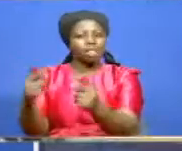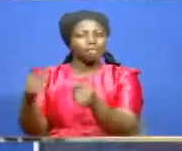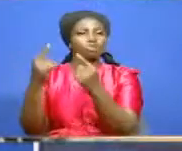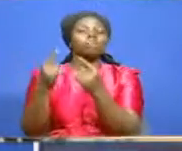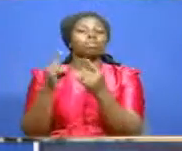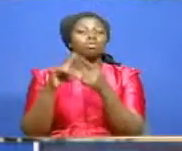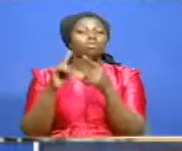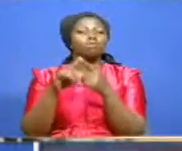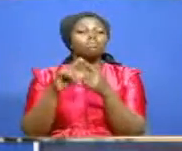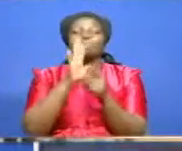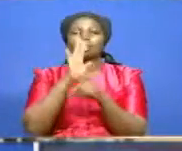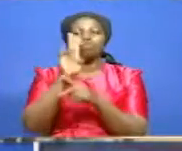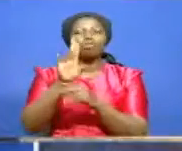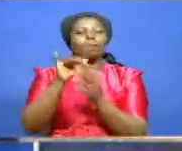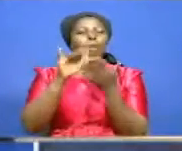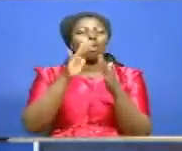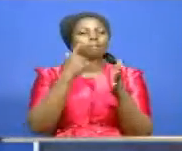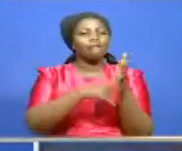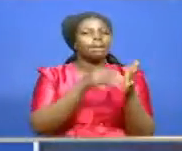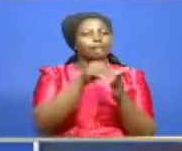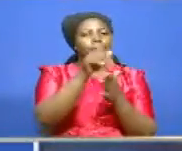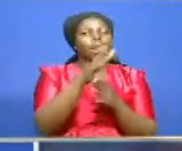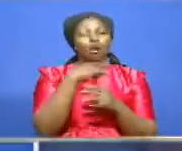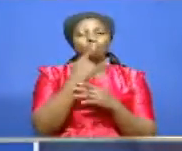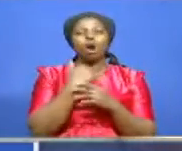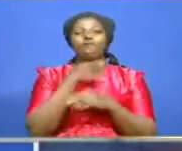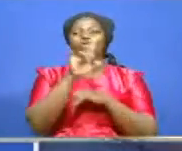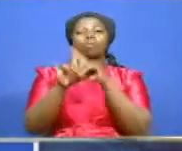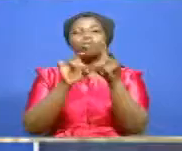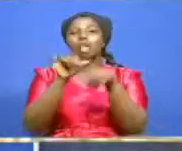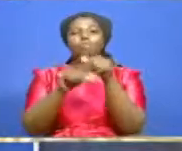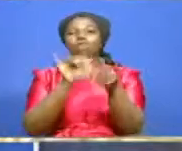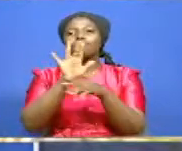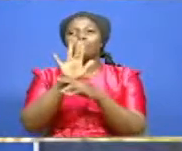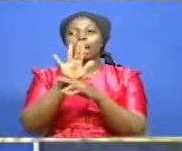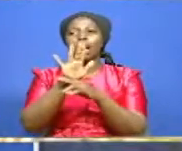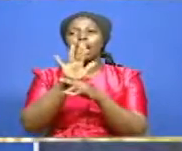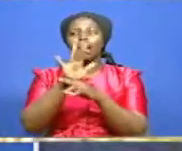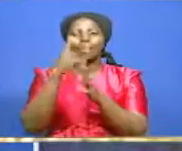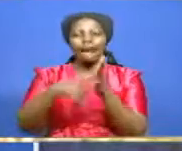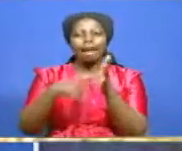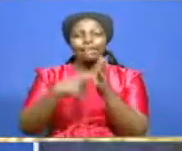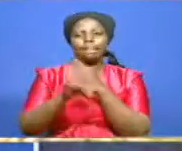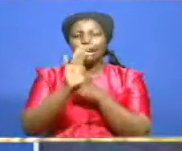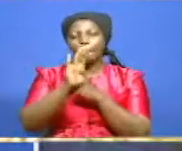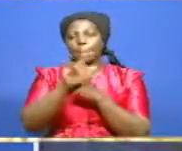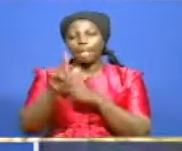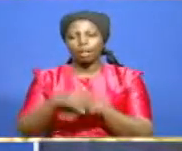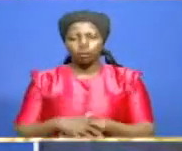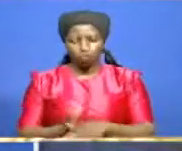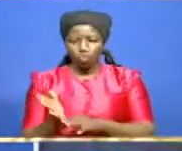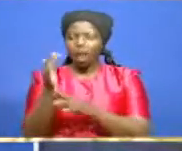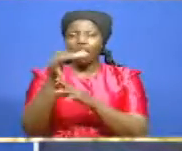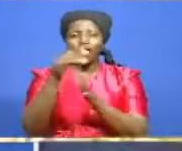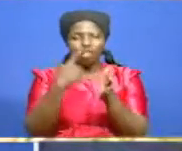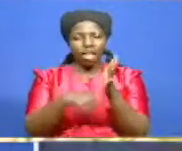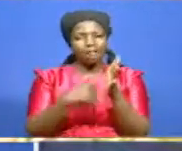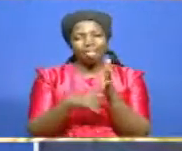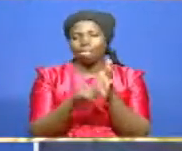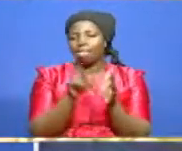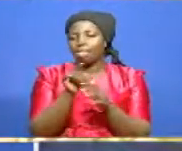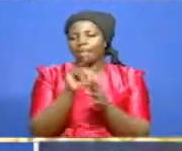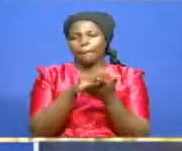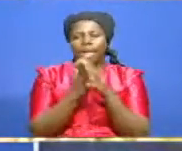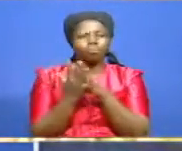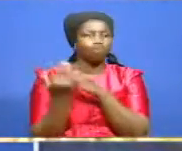be embraced by more taxpayers who have questions about billing of their taxes. Collection of taxes and whatever, it has been like, it's a fight.